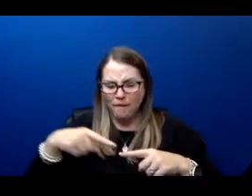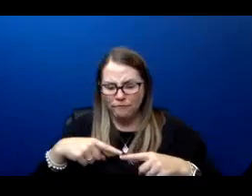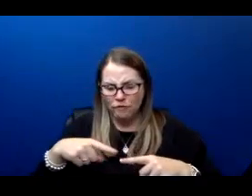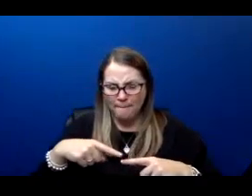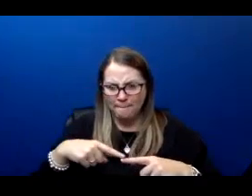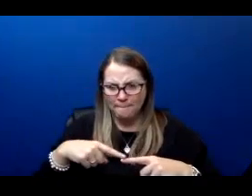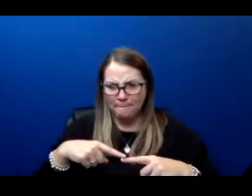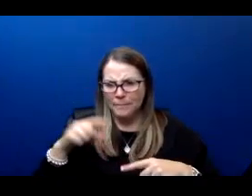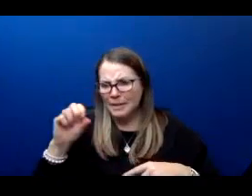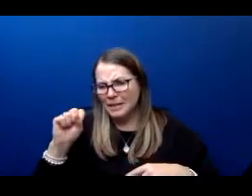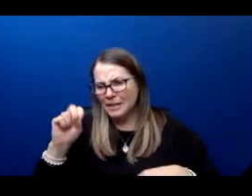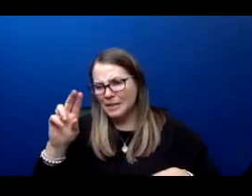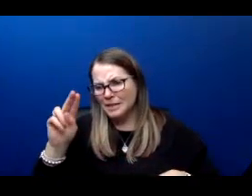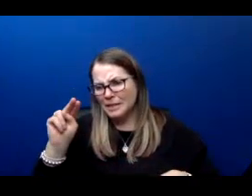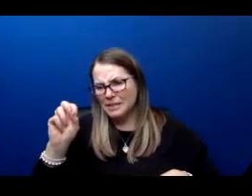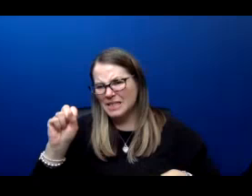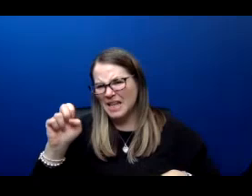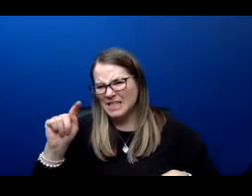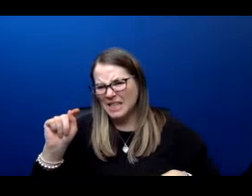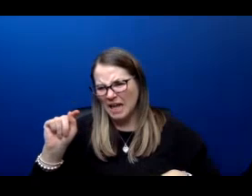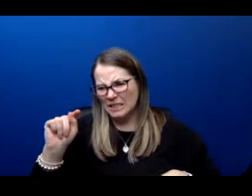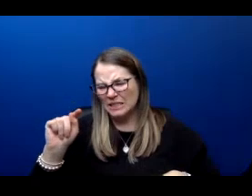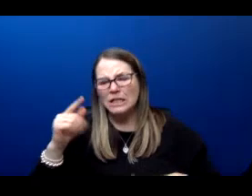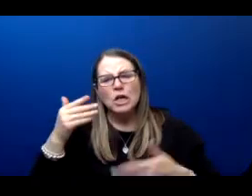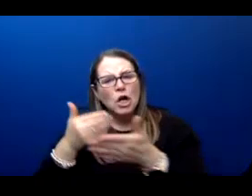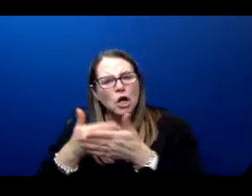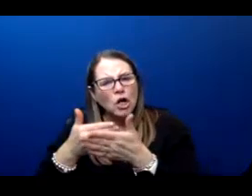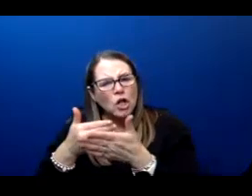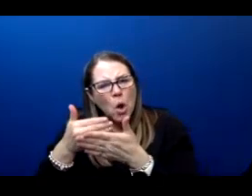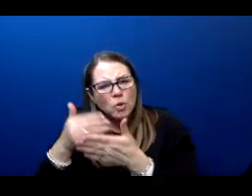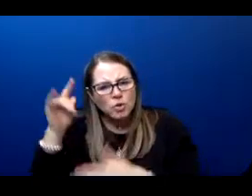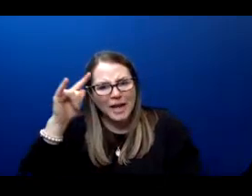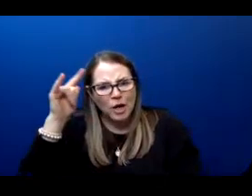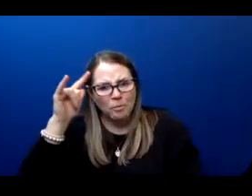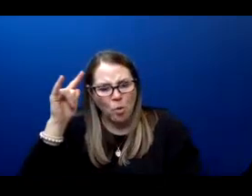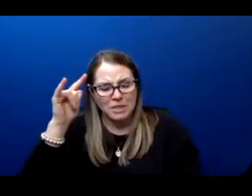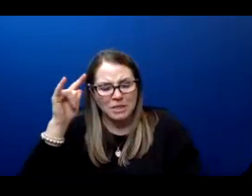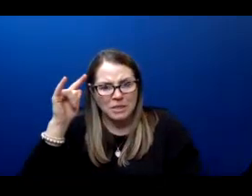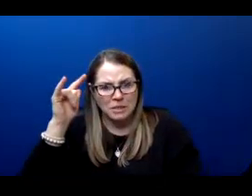of Sunset, a couple of blocks, and very close in proximity to the airport.